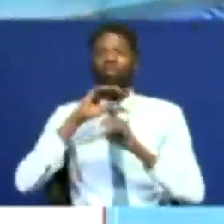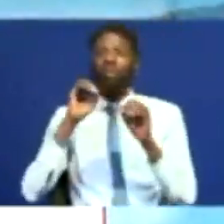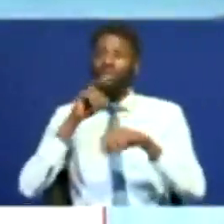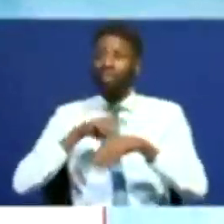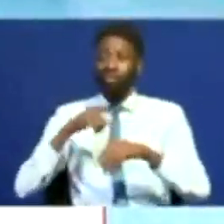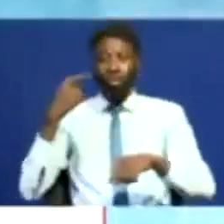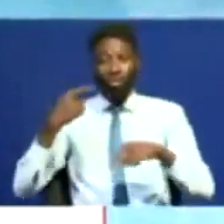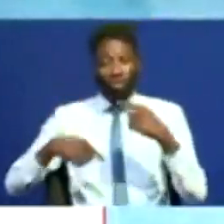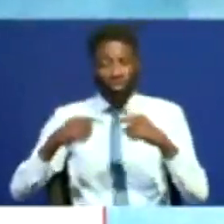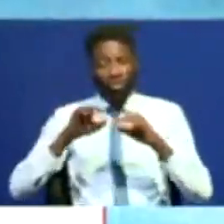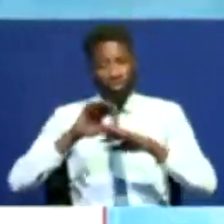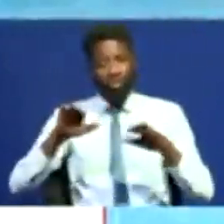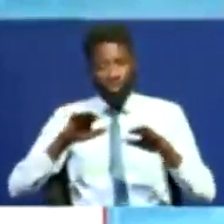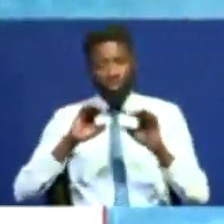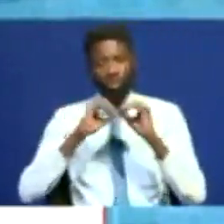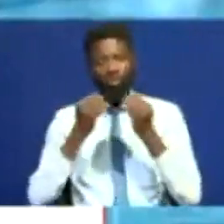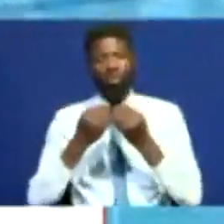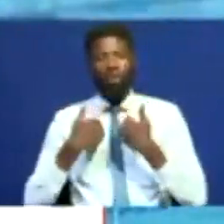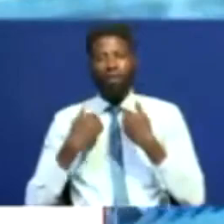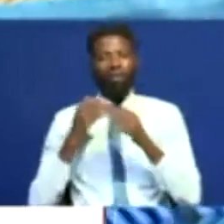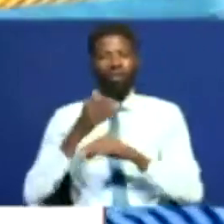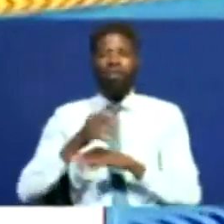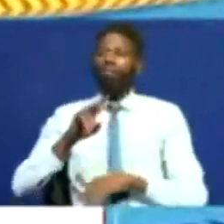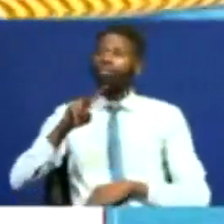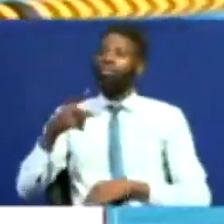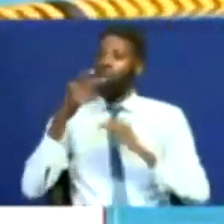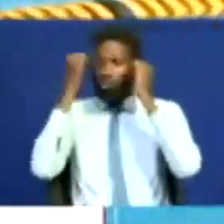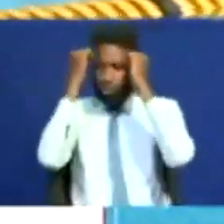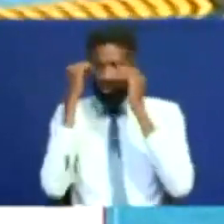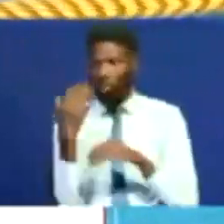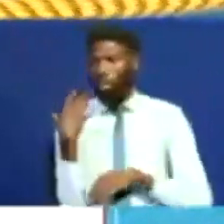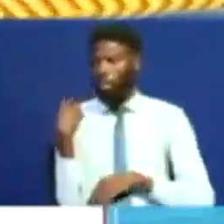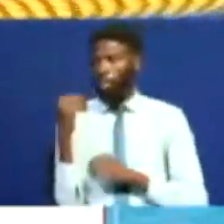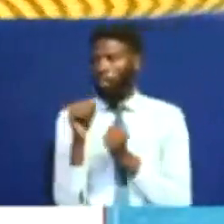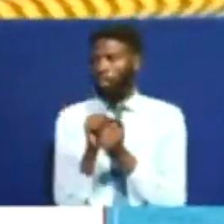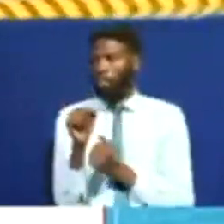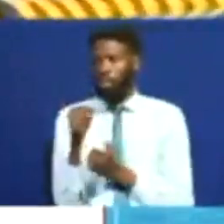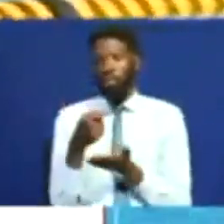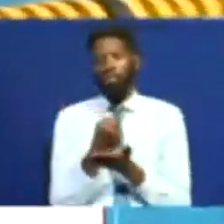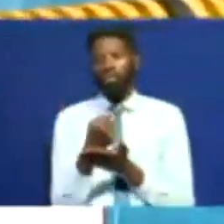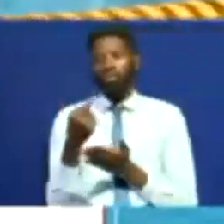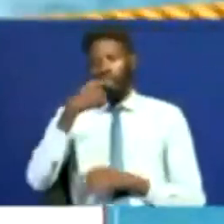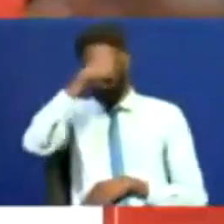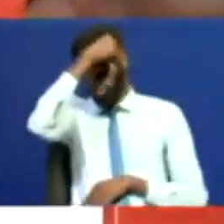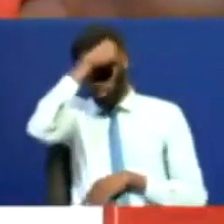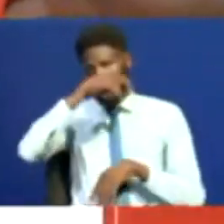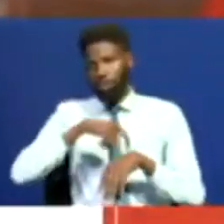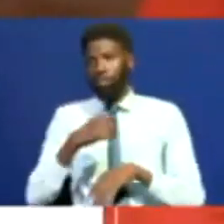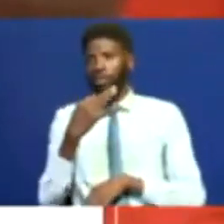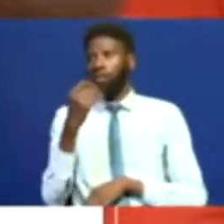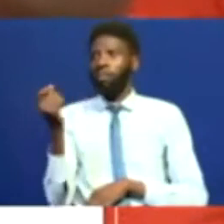the organization has trained over 2,000 students, with the latest batch of 15 trainees graduating this week following a three-month course. We